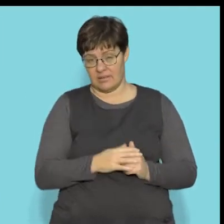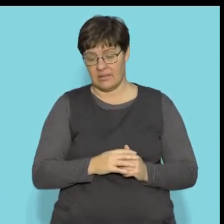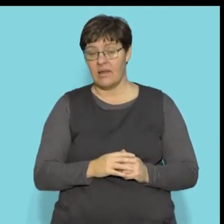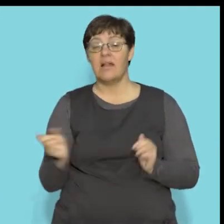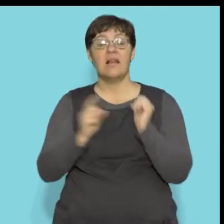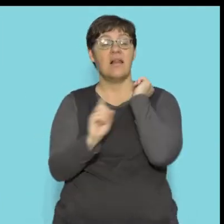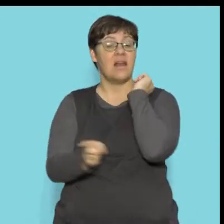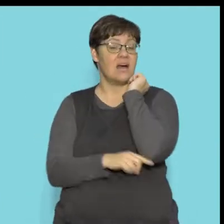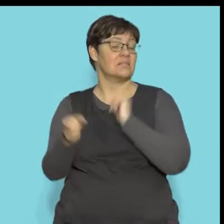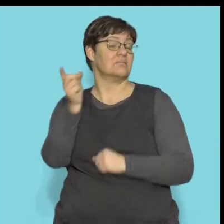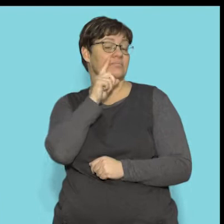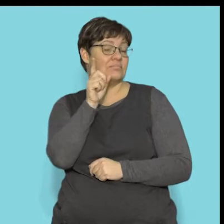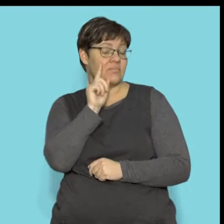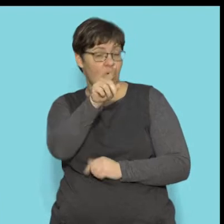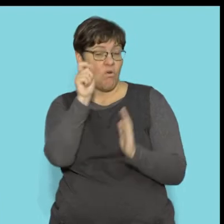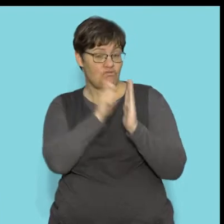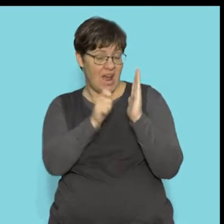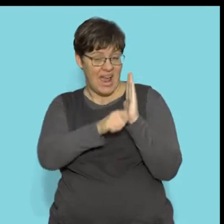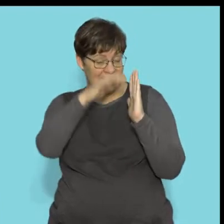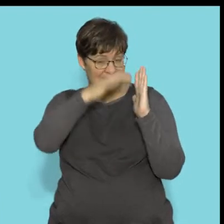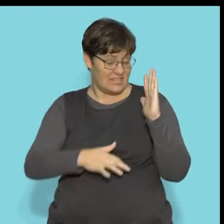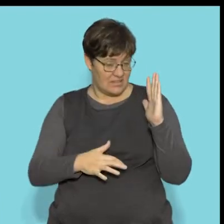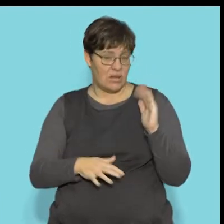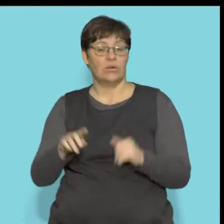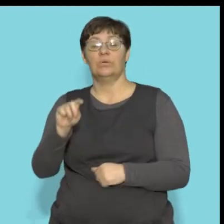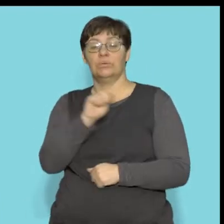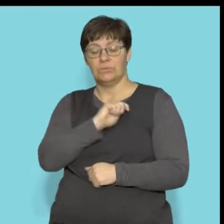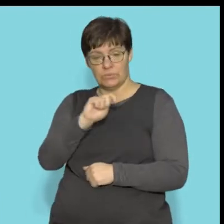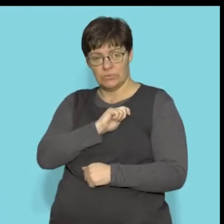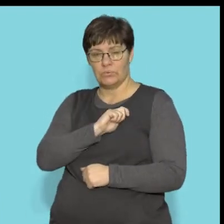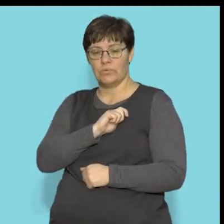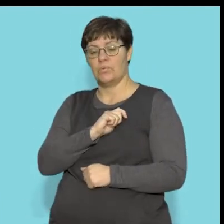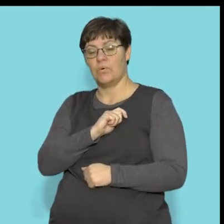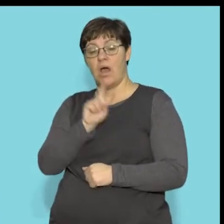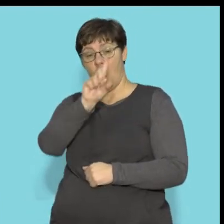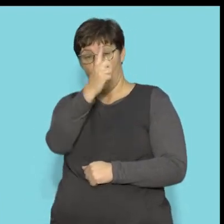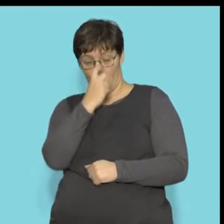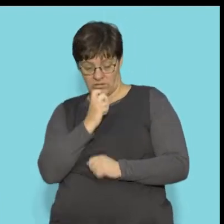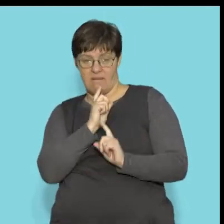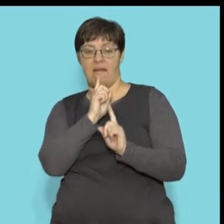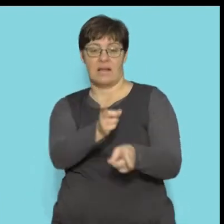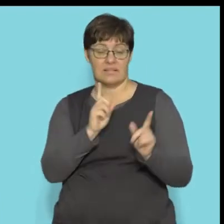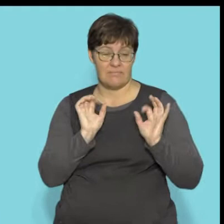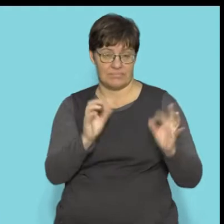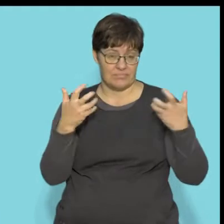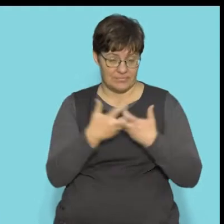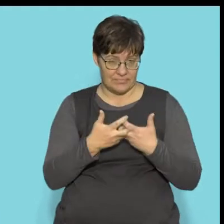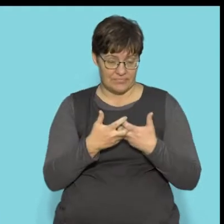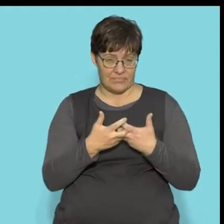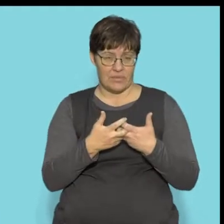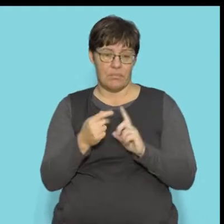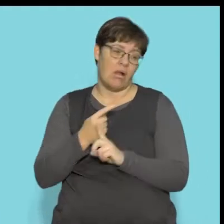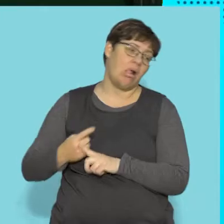and finally check that what you have written actually answers the question and that you haven't gone off